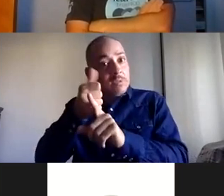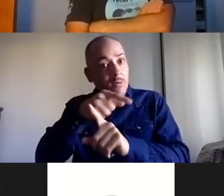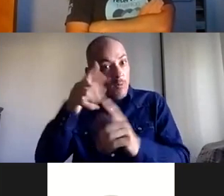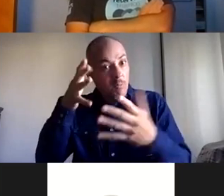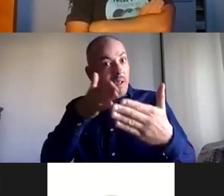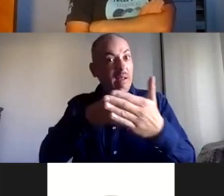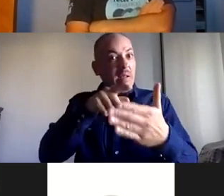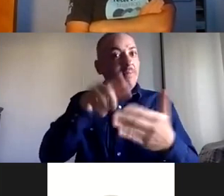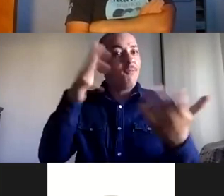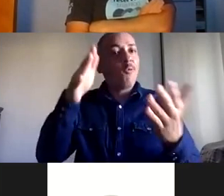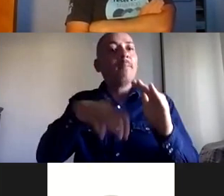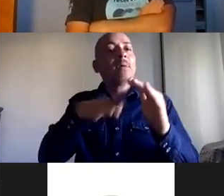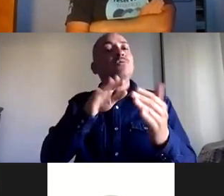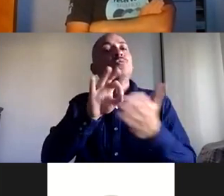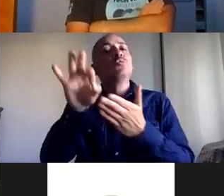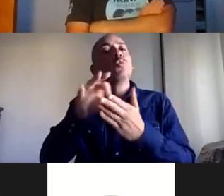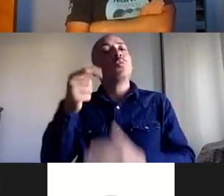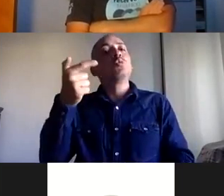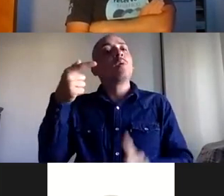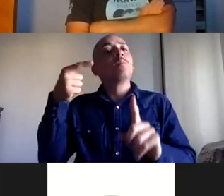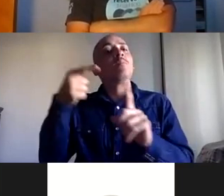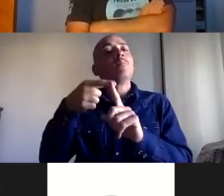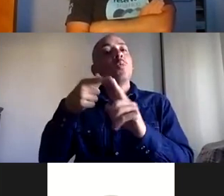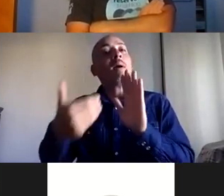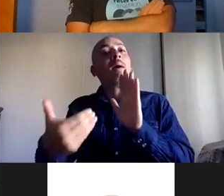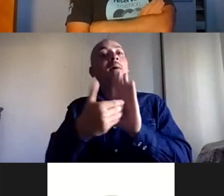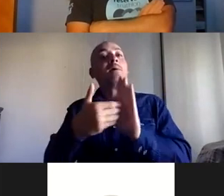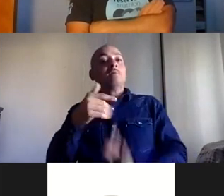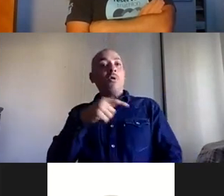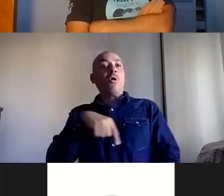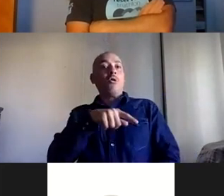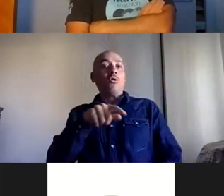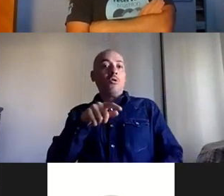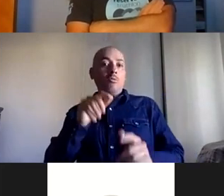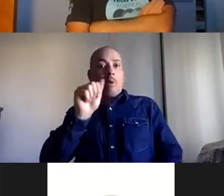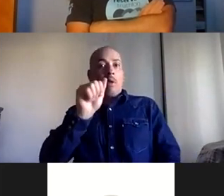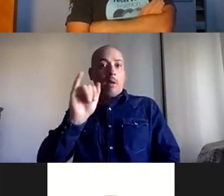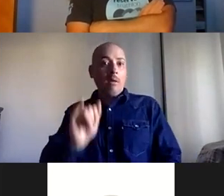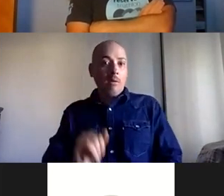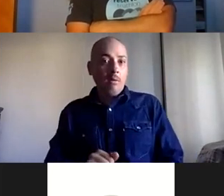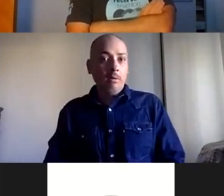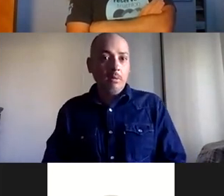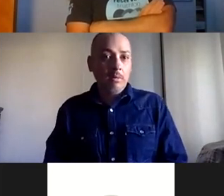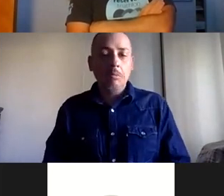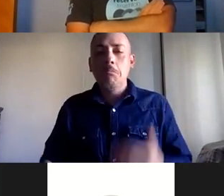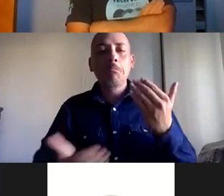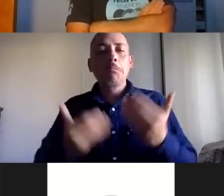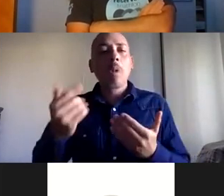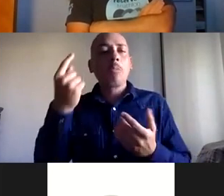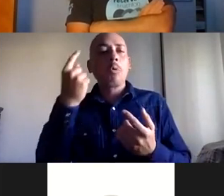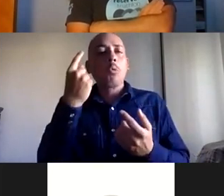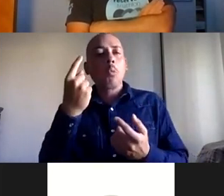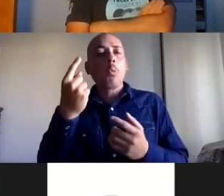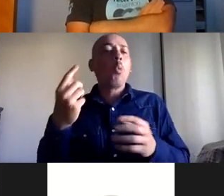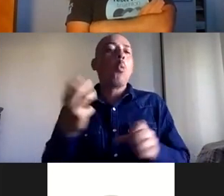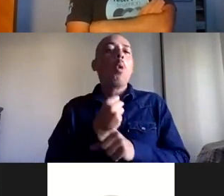has basically scored 21 points against our AI, basically. Maybe it's won once or twice,